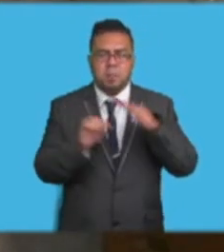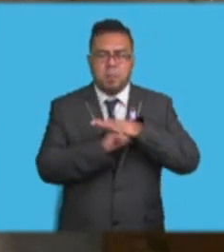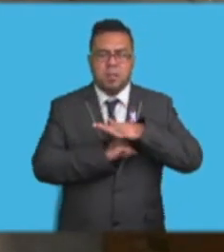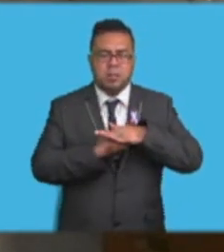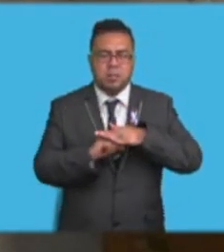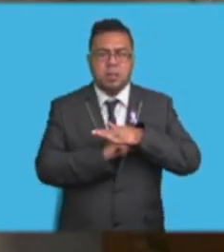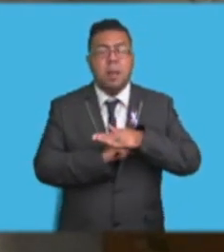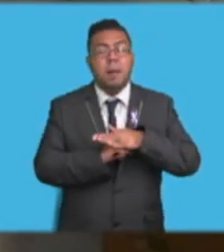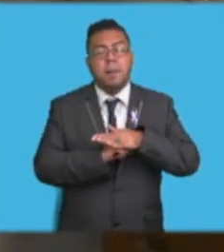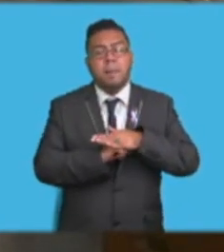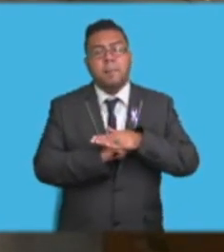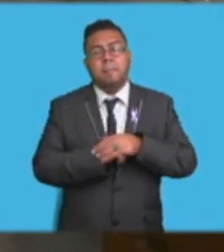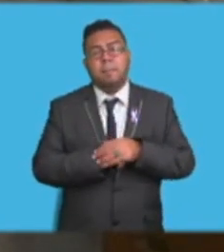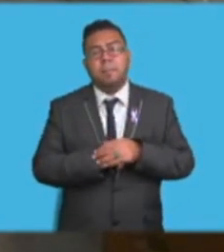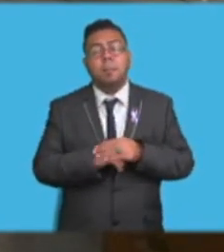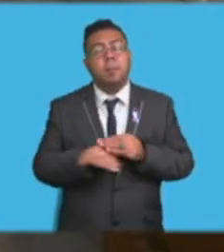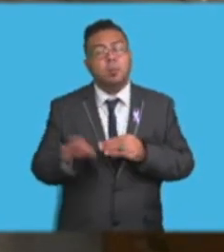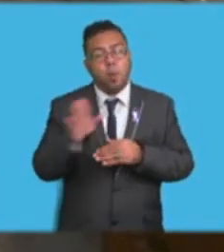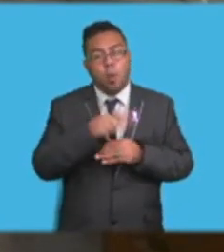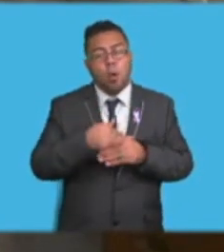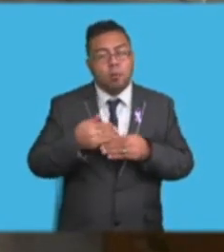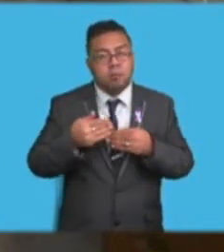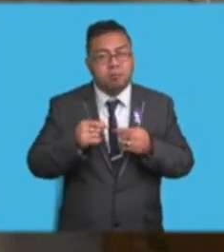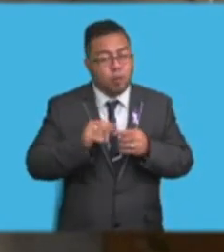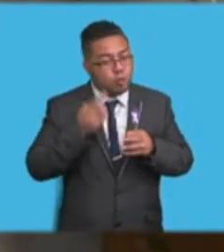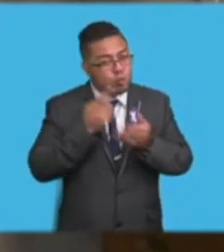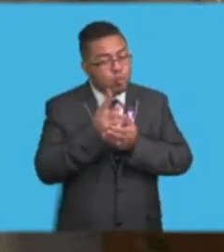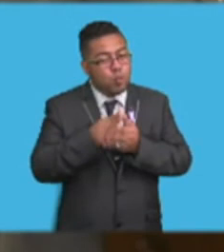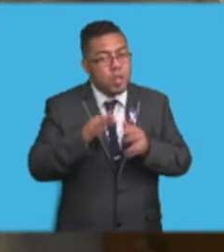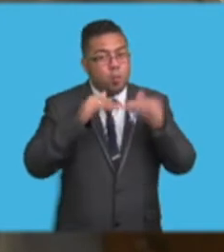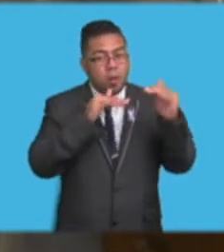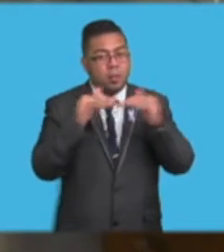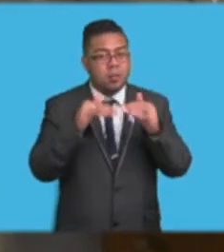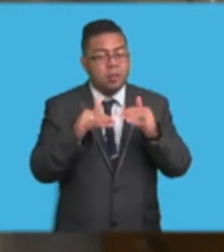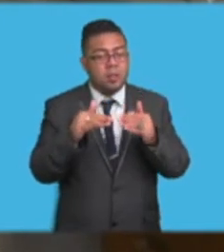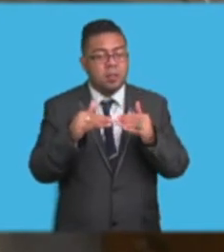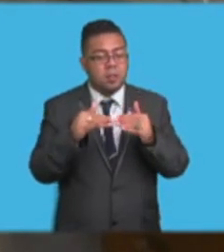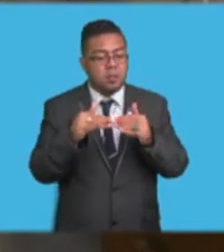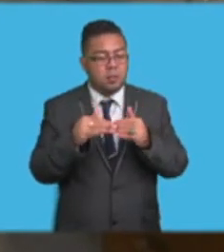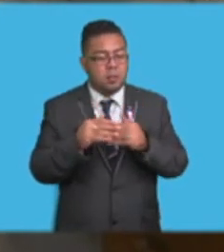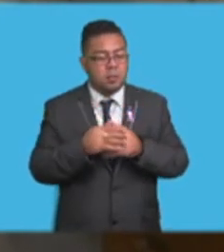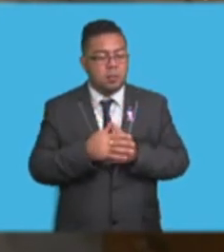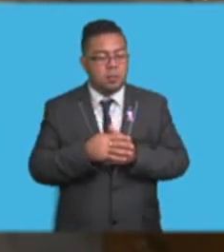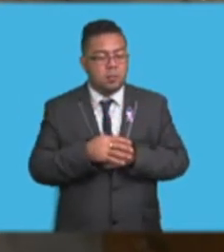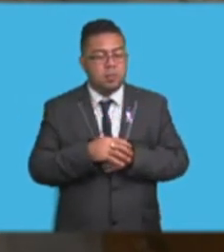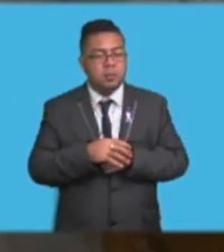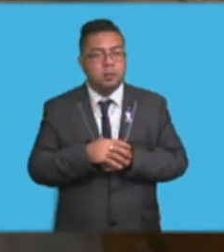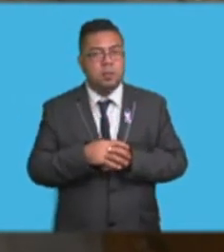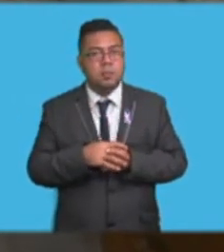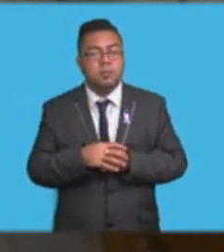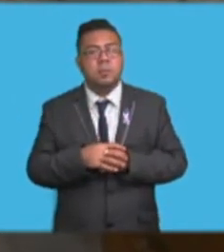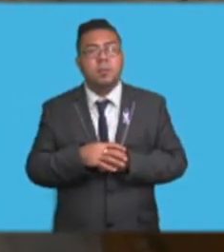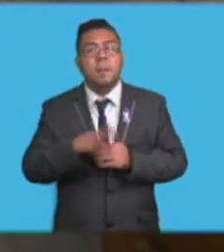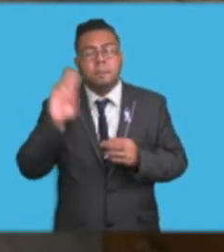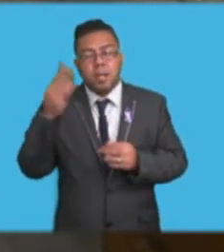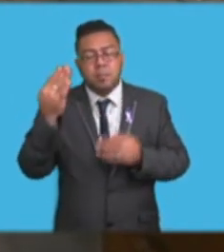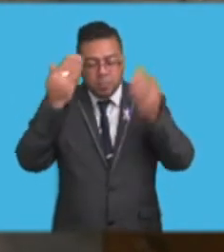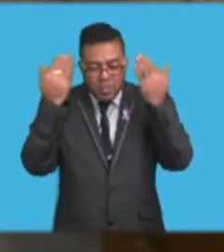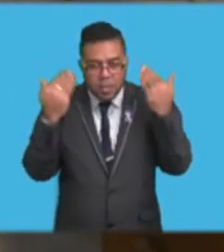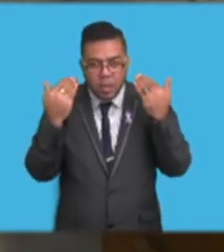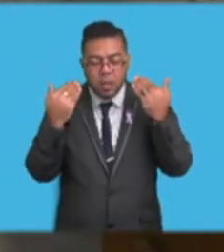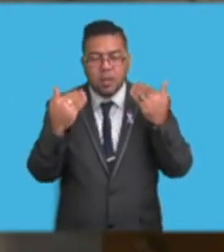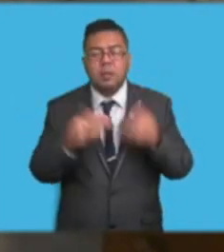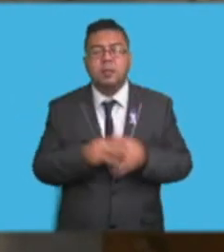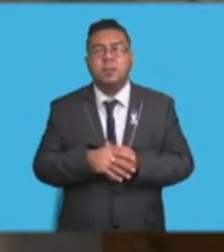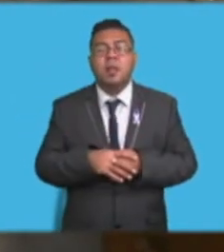root causes will augur well for true equality, which is sustainable in the long term. Madam Speaker, Fiji is